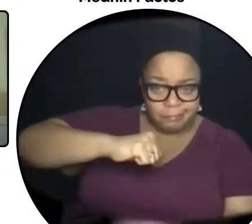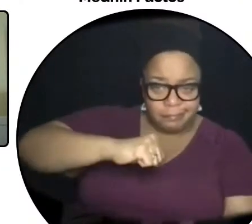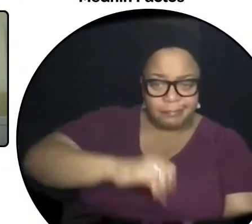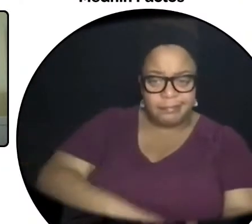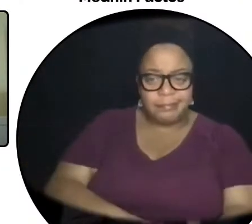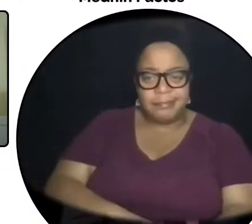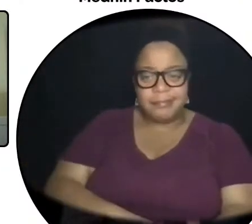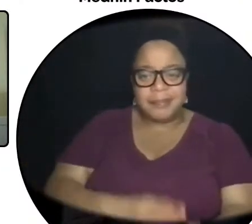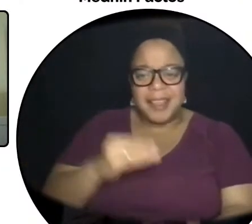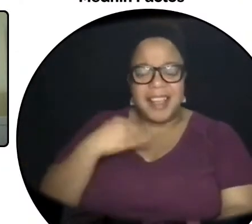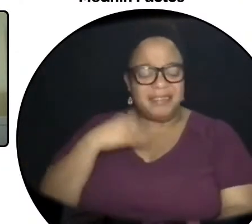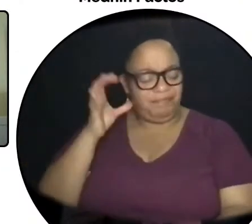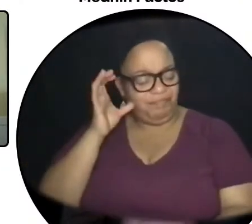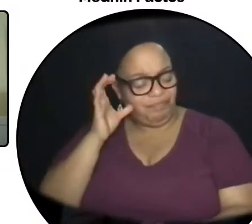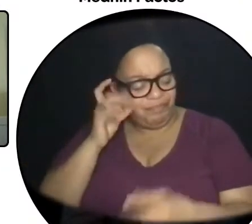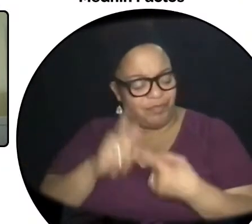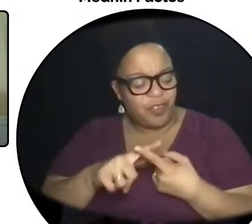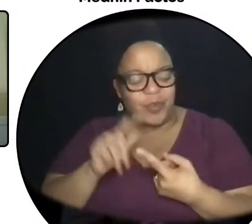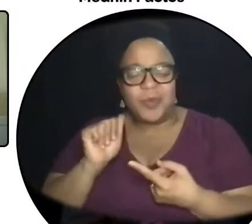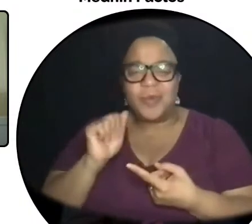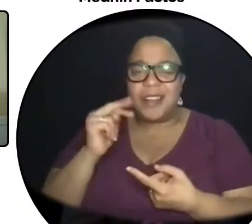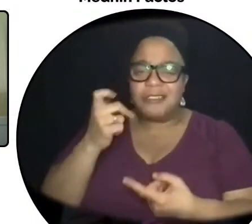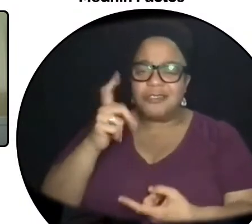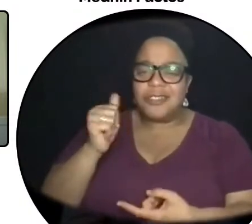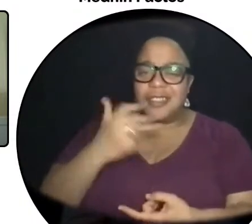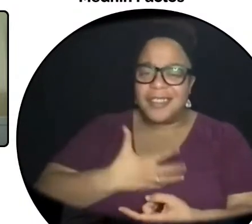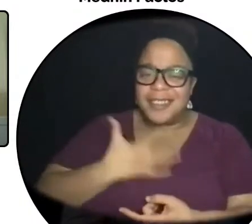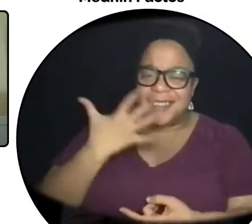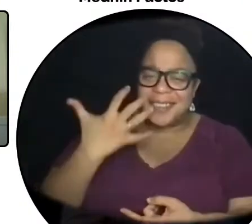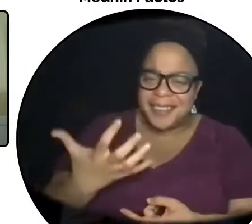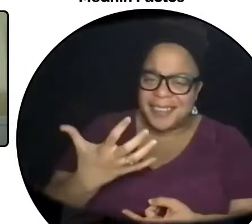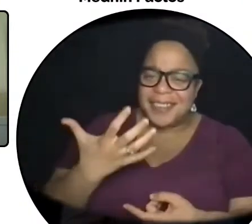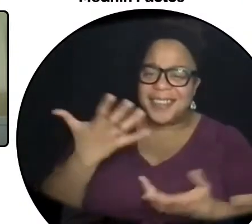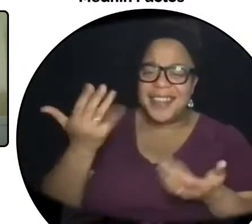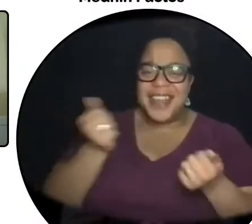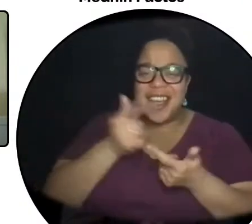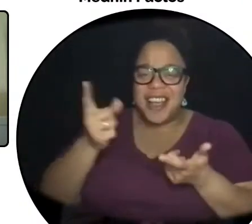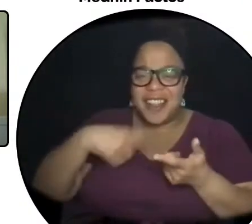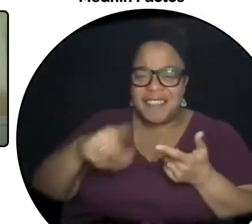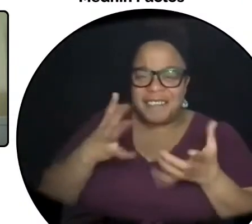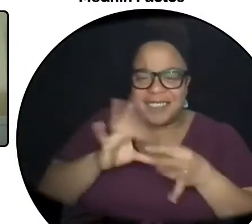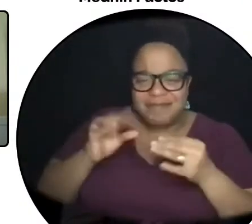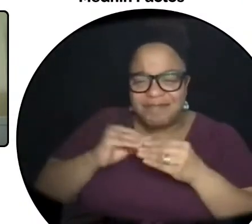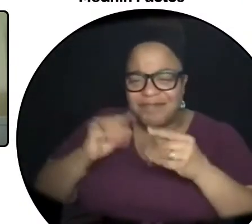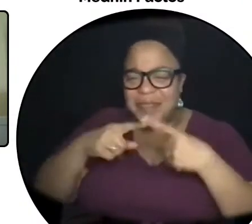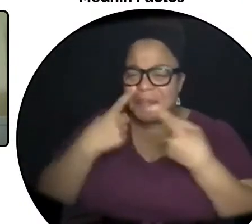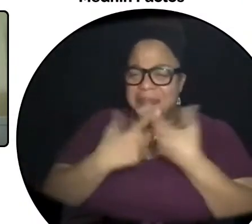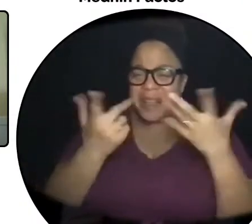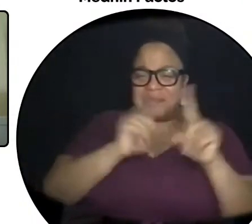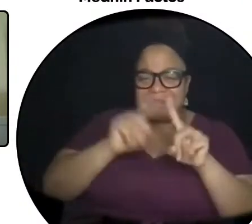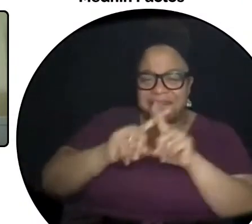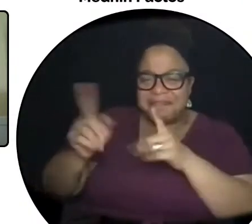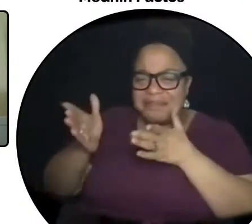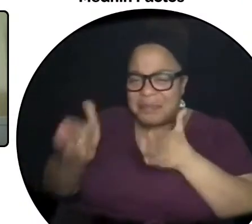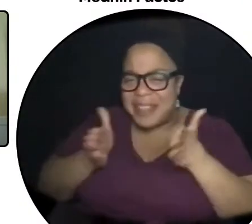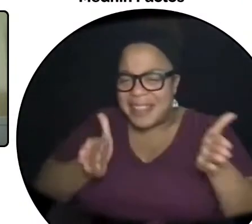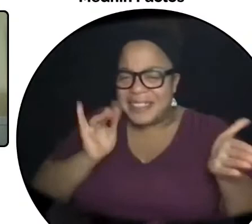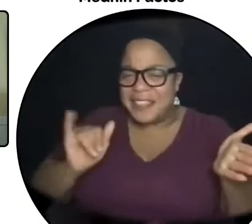curious if you wouldn't mind talking a little bit about how you see these communities of rebellion, like what does that look